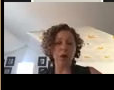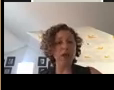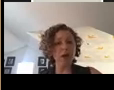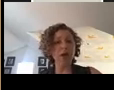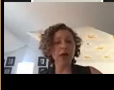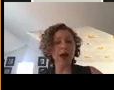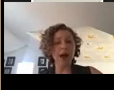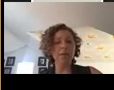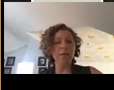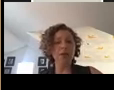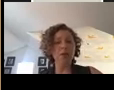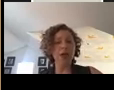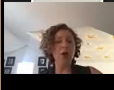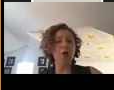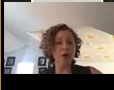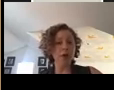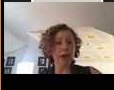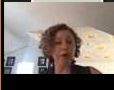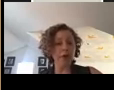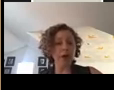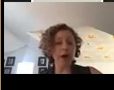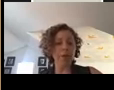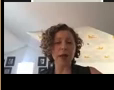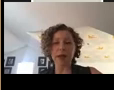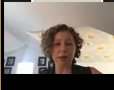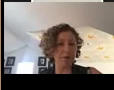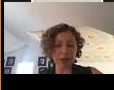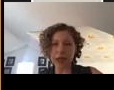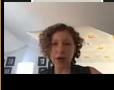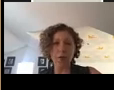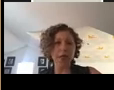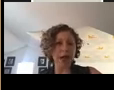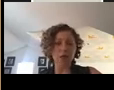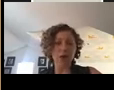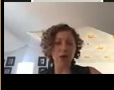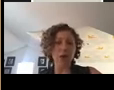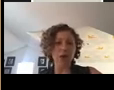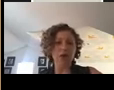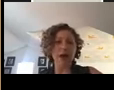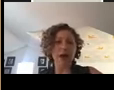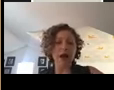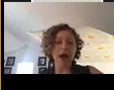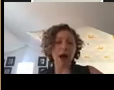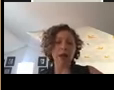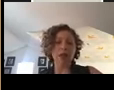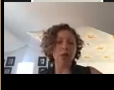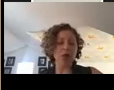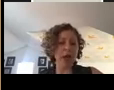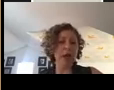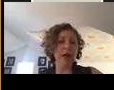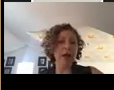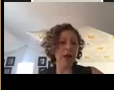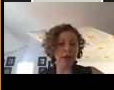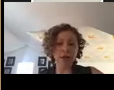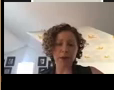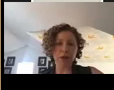time window to bring your own complaint forward, but it is free and open to anyone who would want to do that. And so we'll